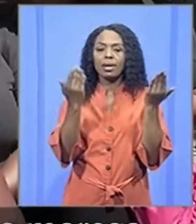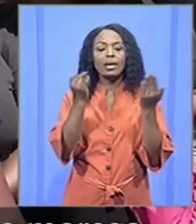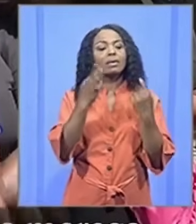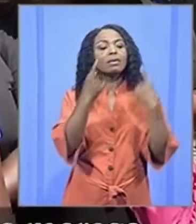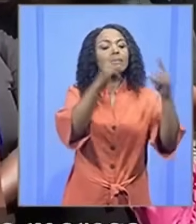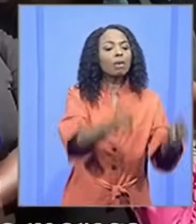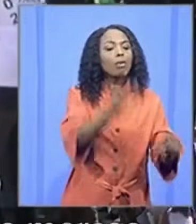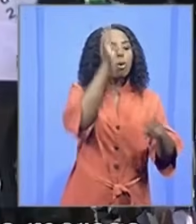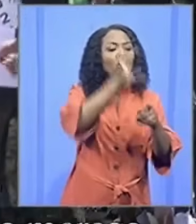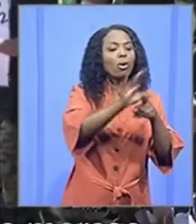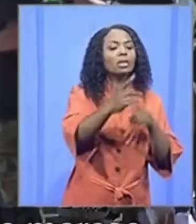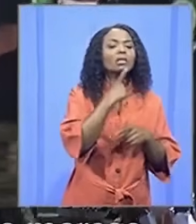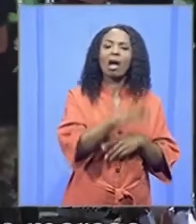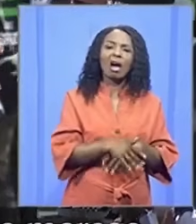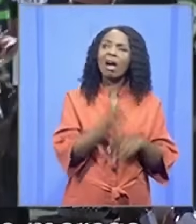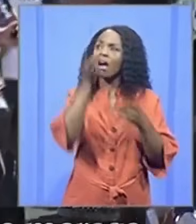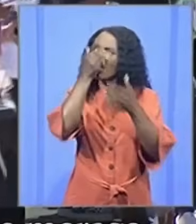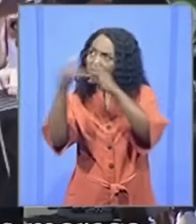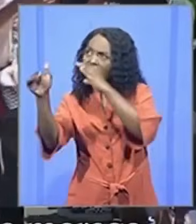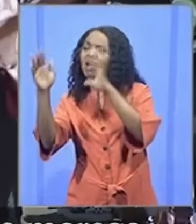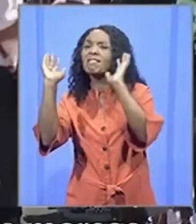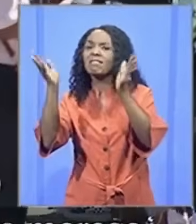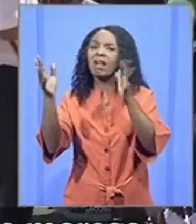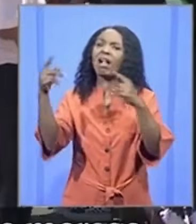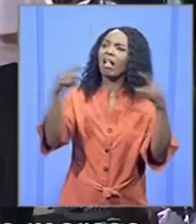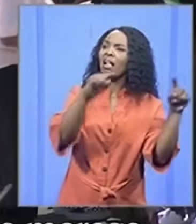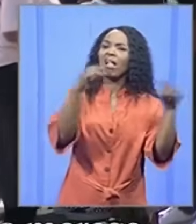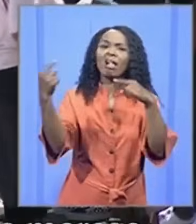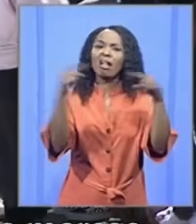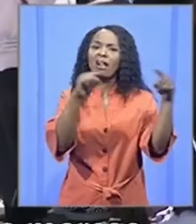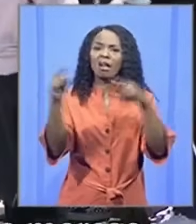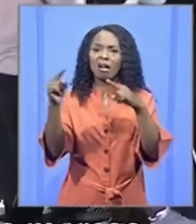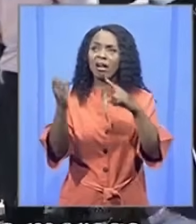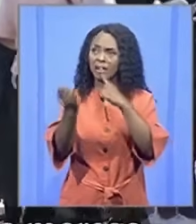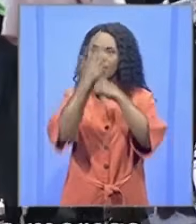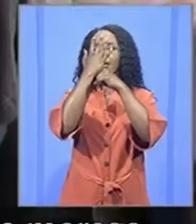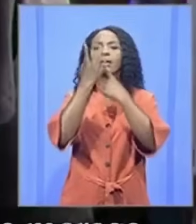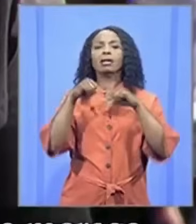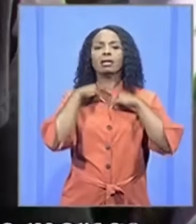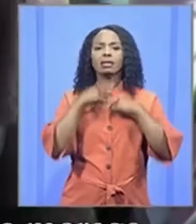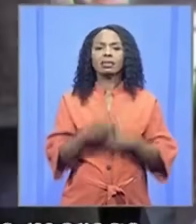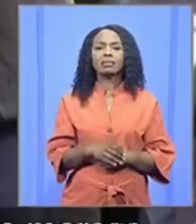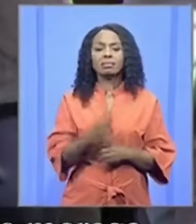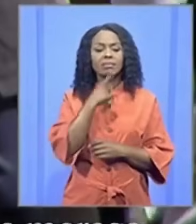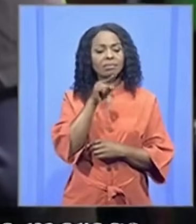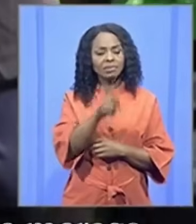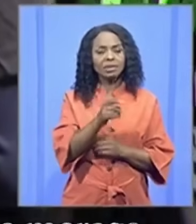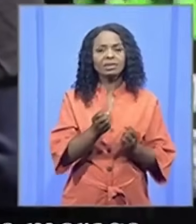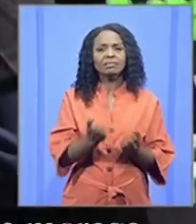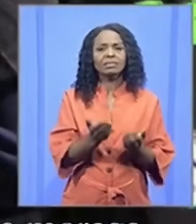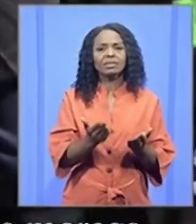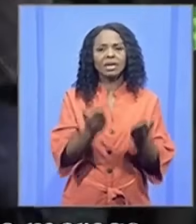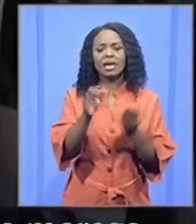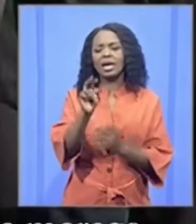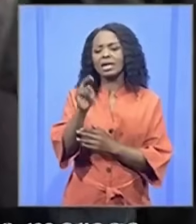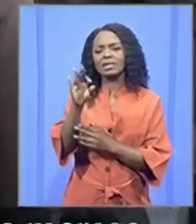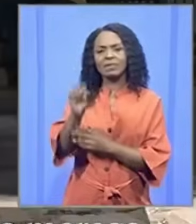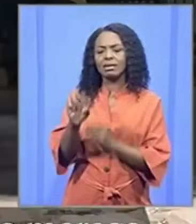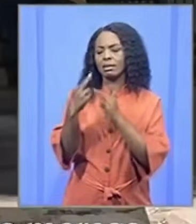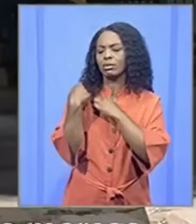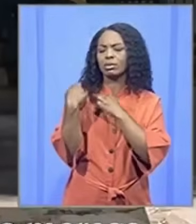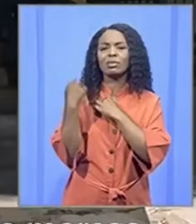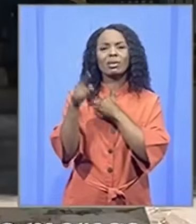romelletse registration data. Mokgatlo wa Student Forum for Service Delivery o nyaka NSFAS o tšea maikarabelo malebana le se ka